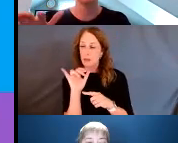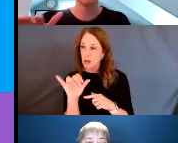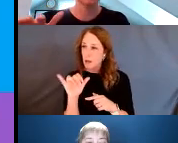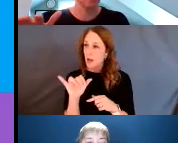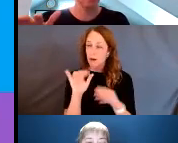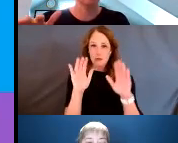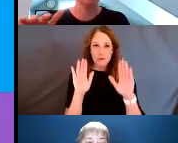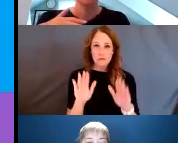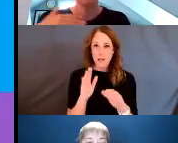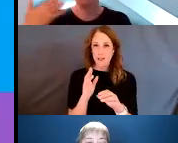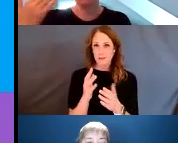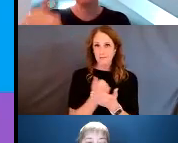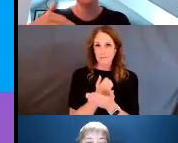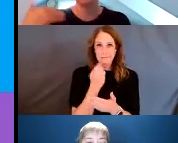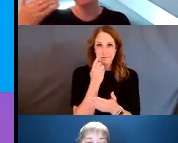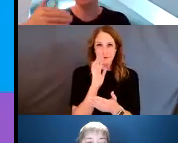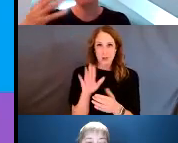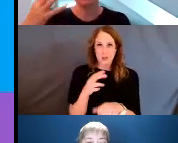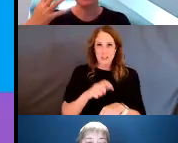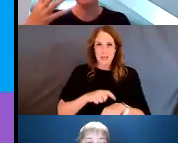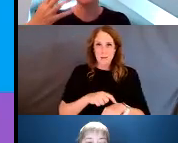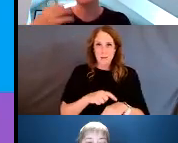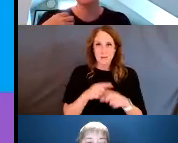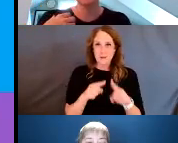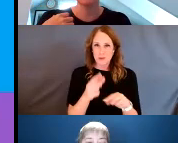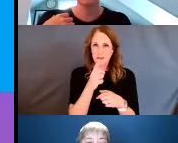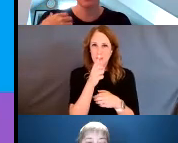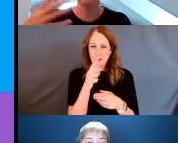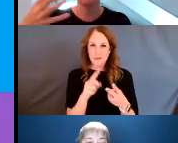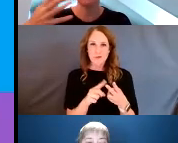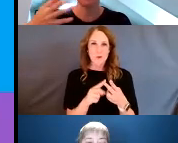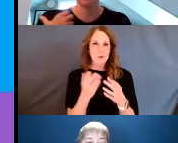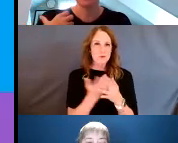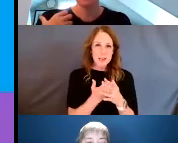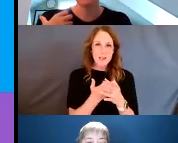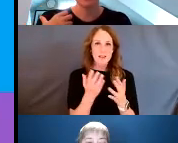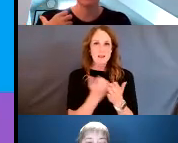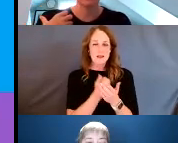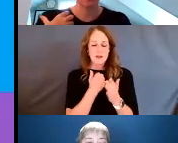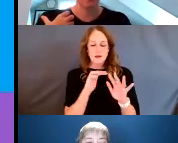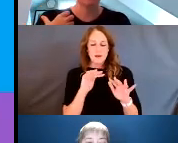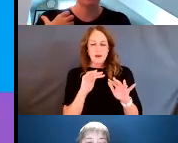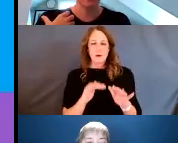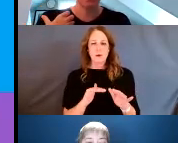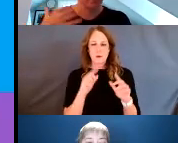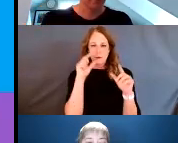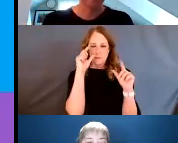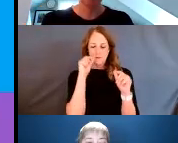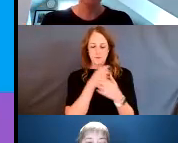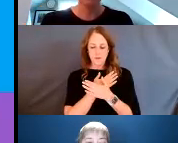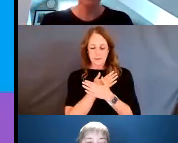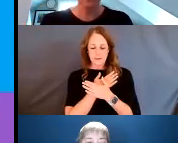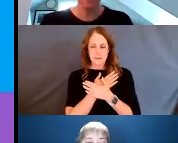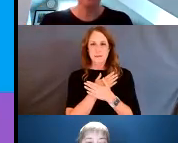great use of time for a lunch break or a break, is just to kind of, take a rest, take a